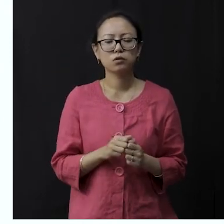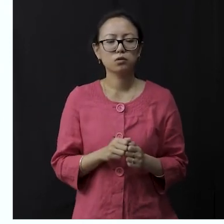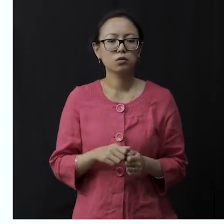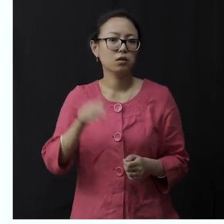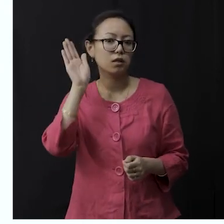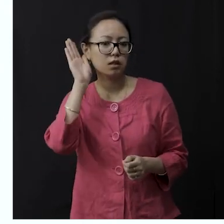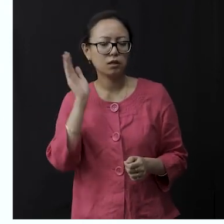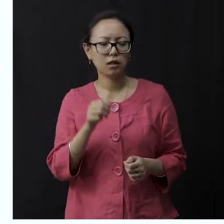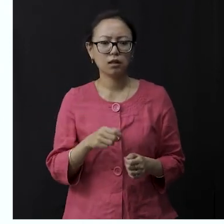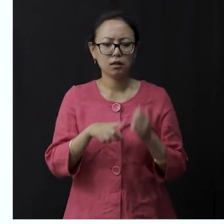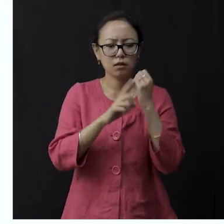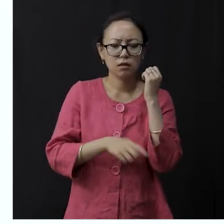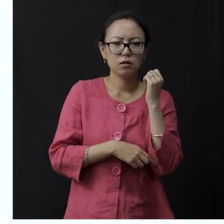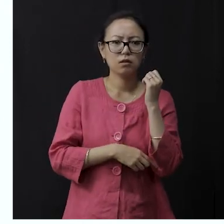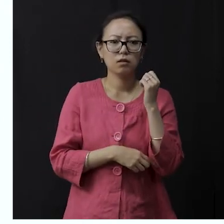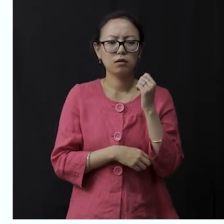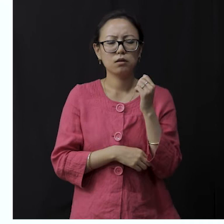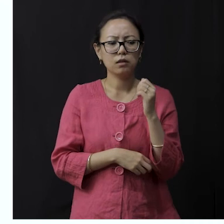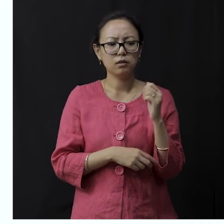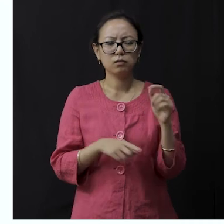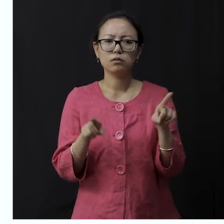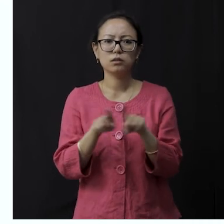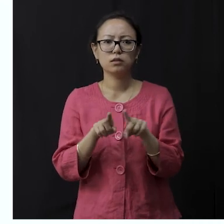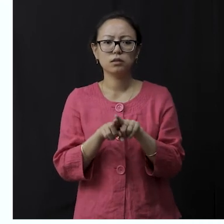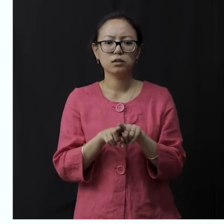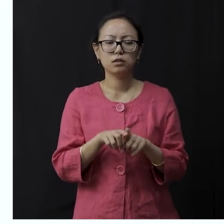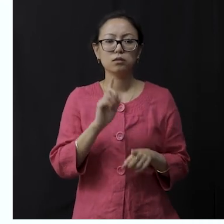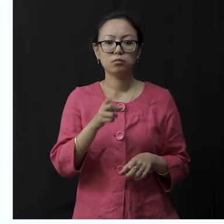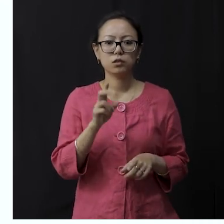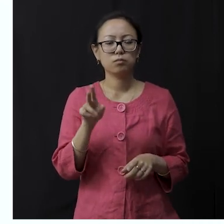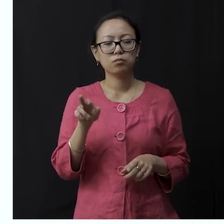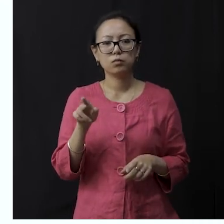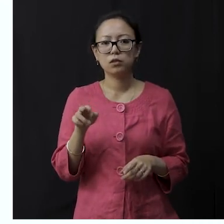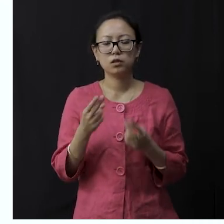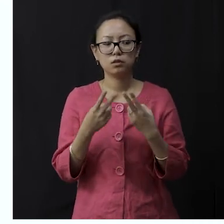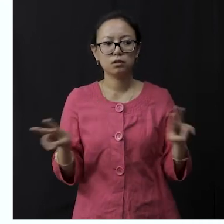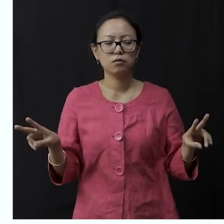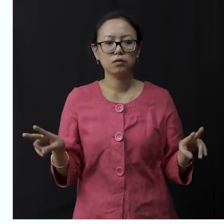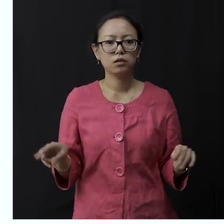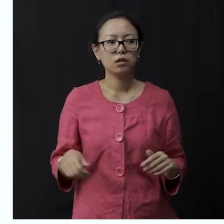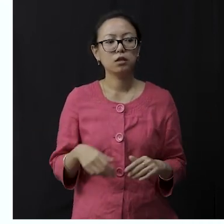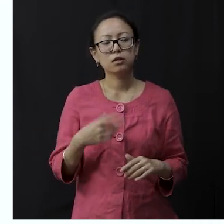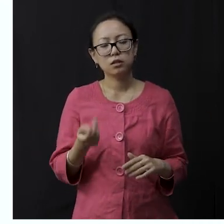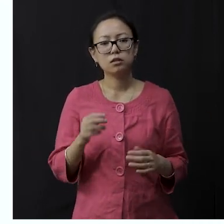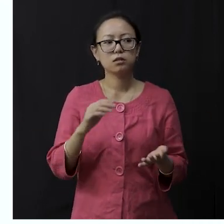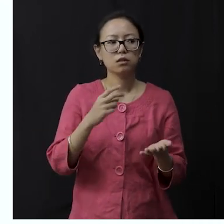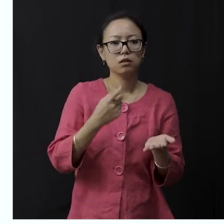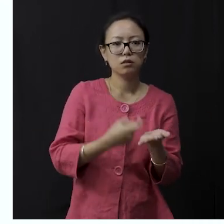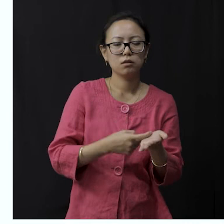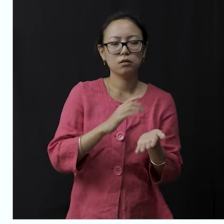words, they may or may not have the same meaning. In this case, they all have different meaning. Right is different with